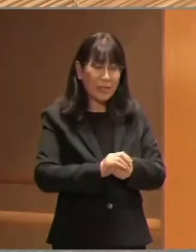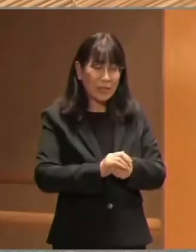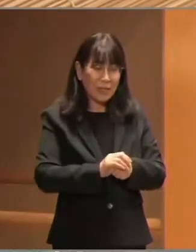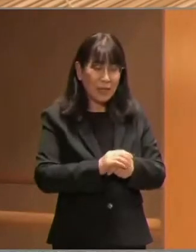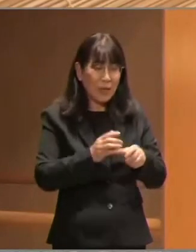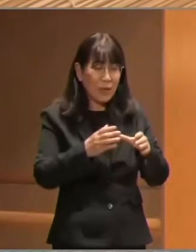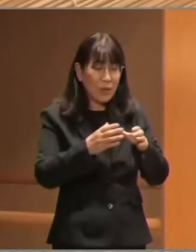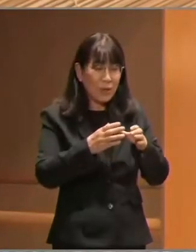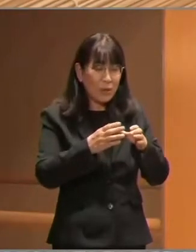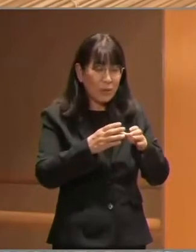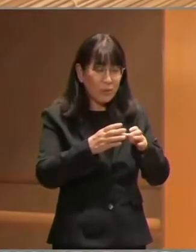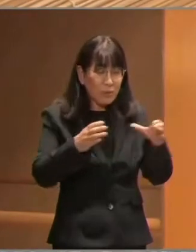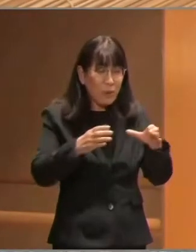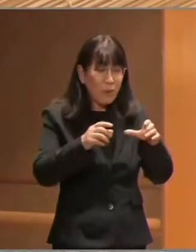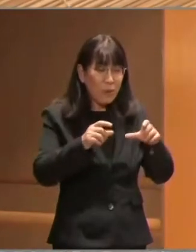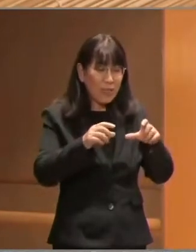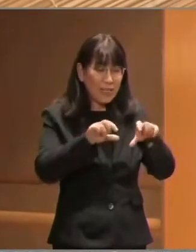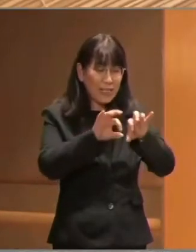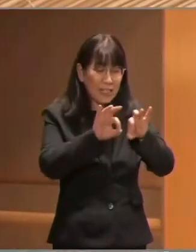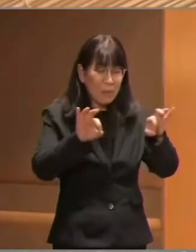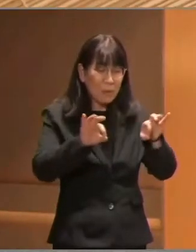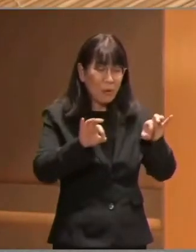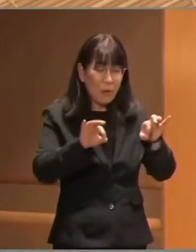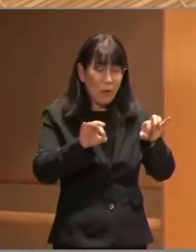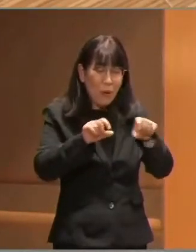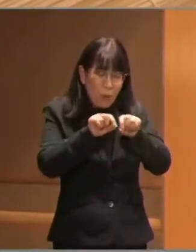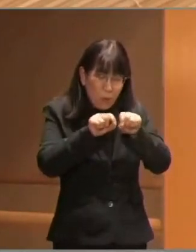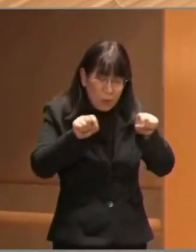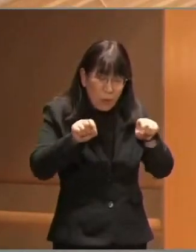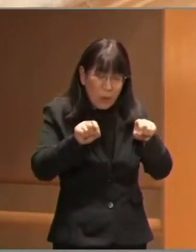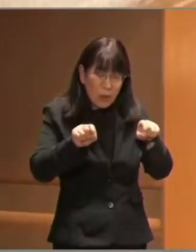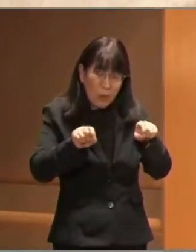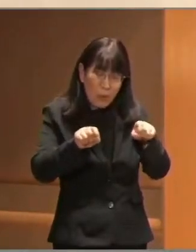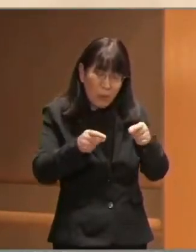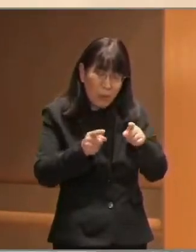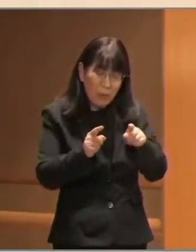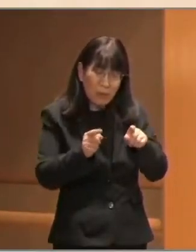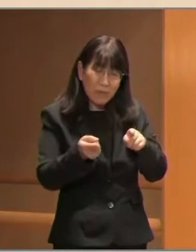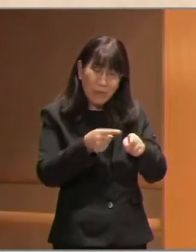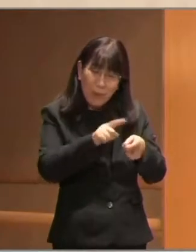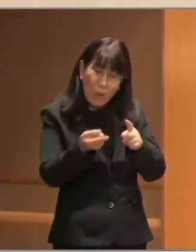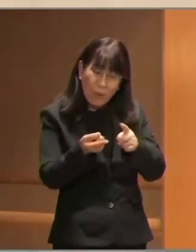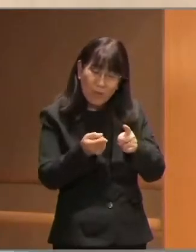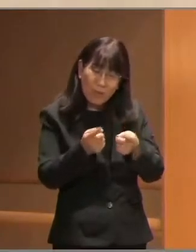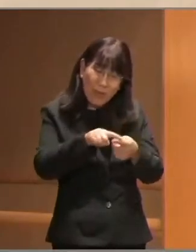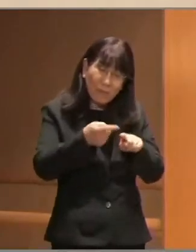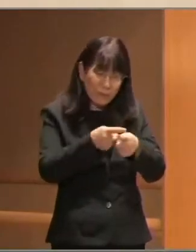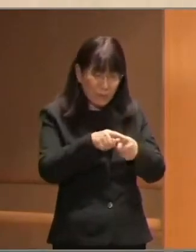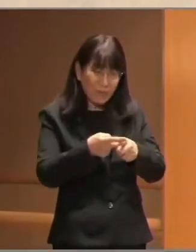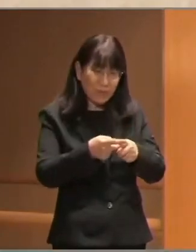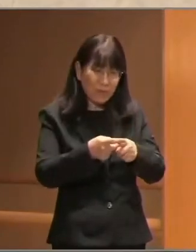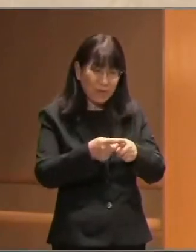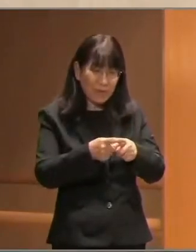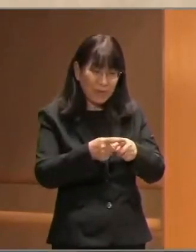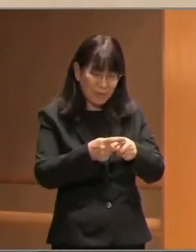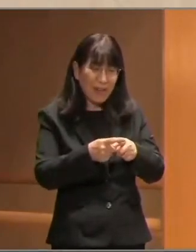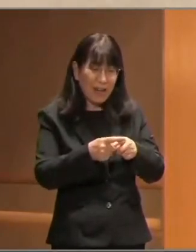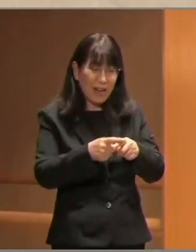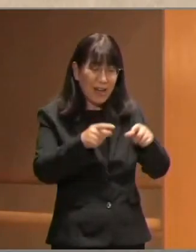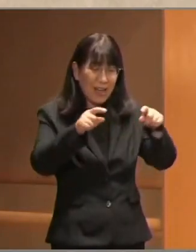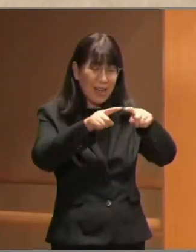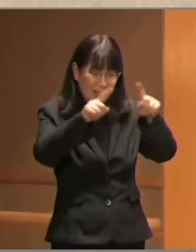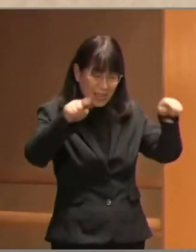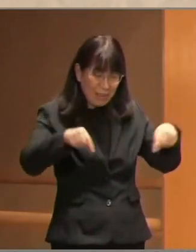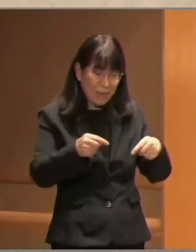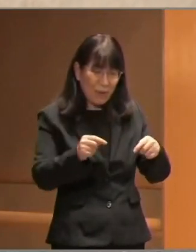many people know about the name of udatsu, but the point here is that the layers of these bamboos are made of the fat and the